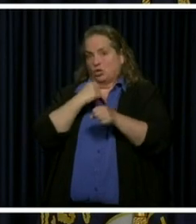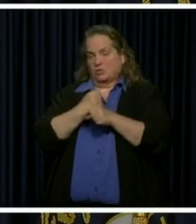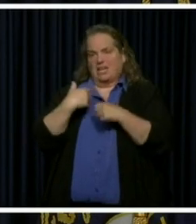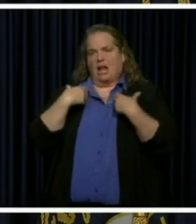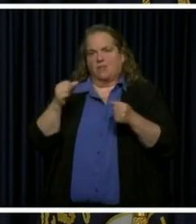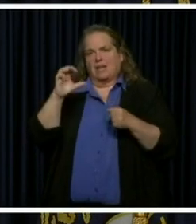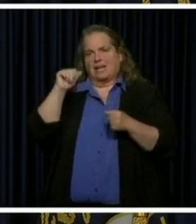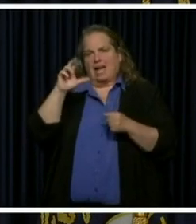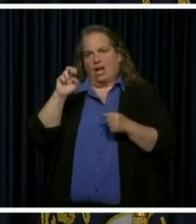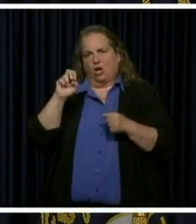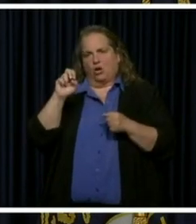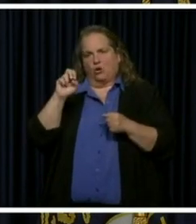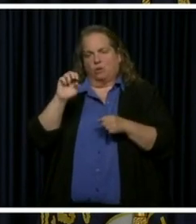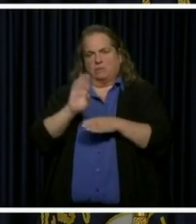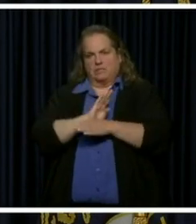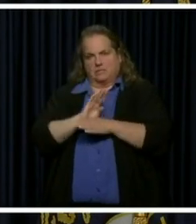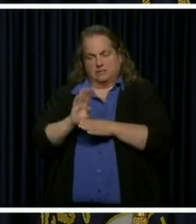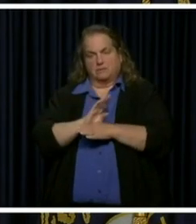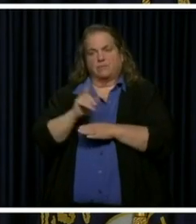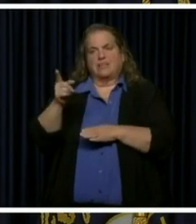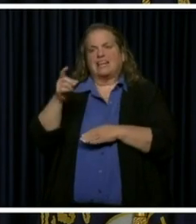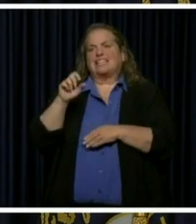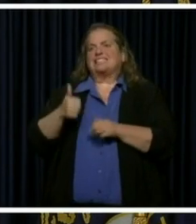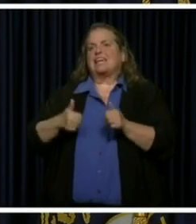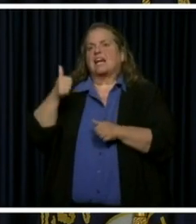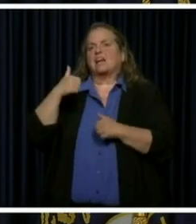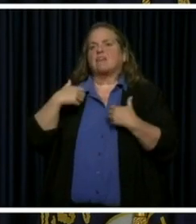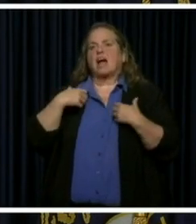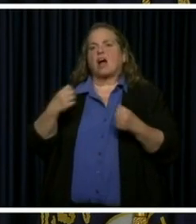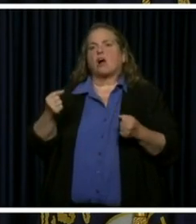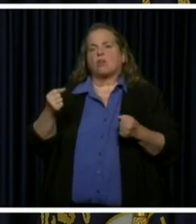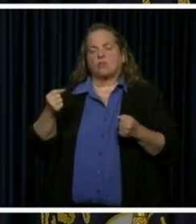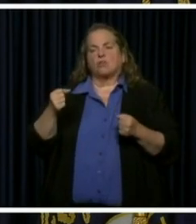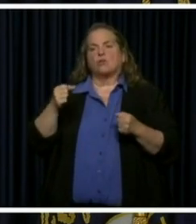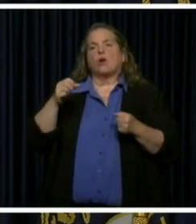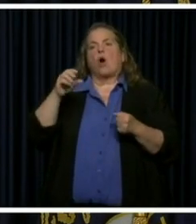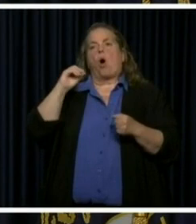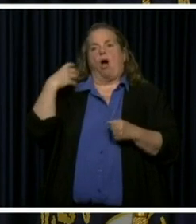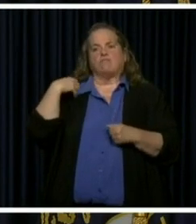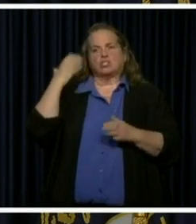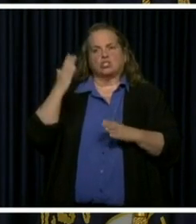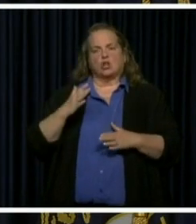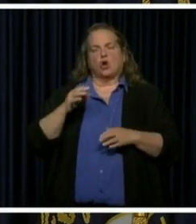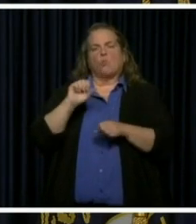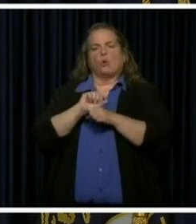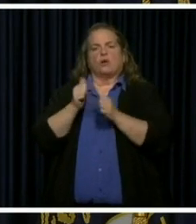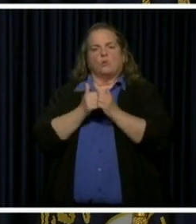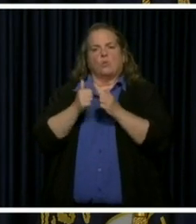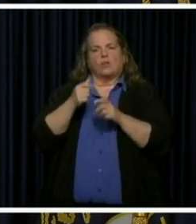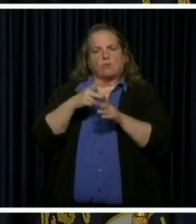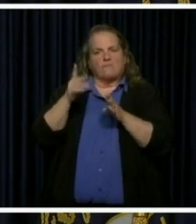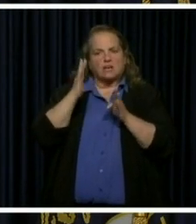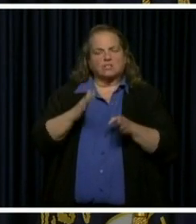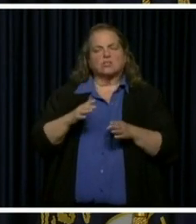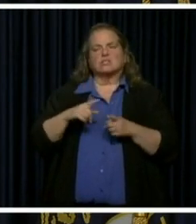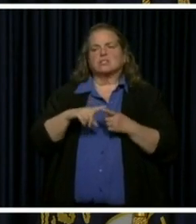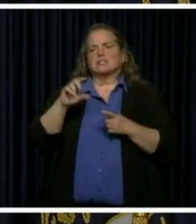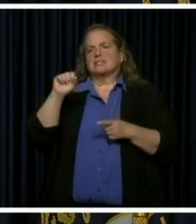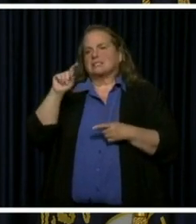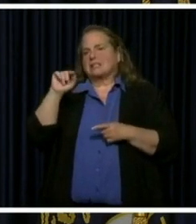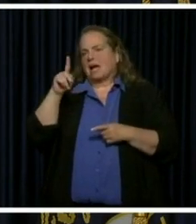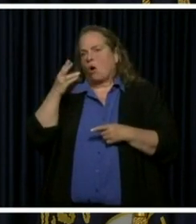was the Chief Executive Officer of Passport Health Plan, working with health professionals, working with stakeholders, and working